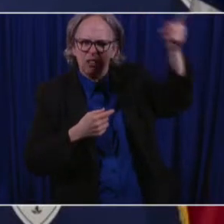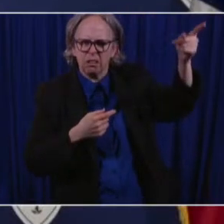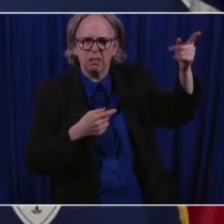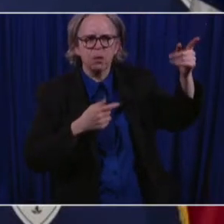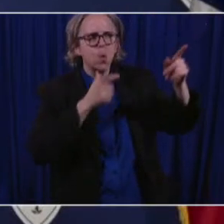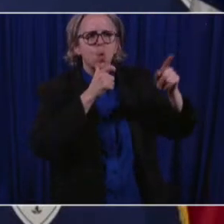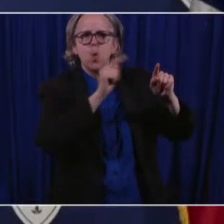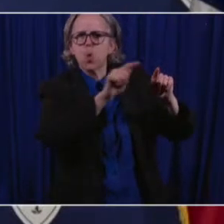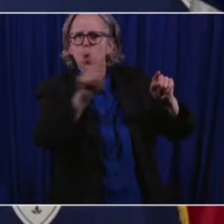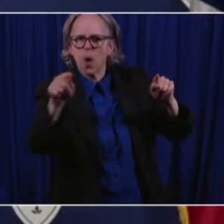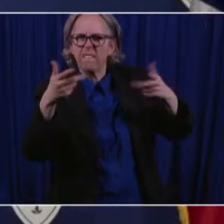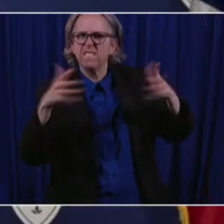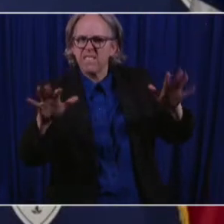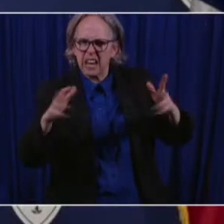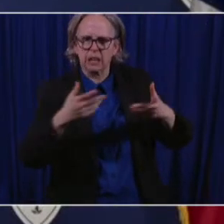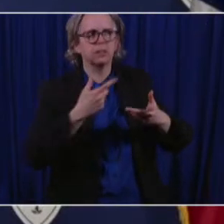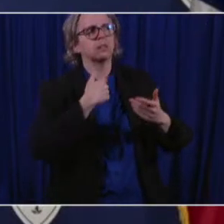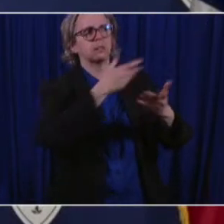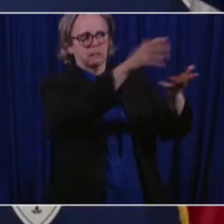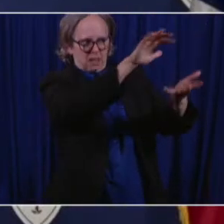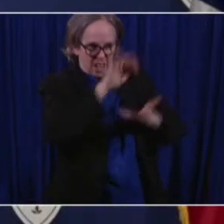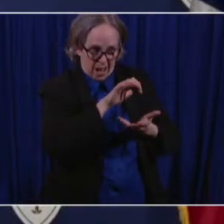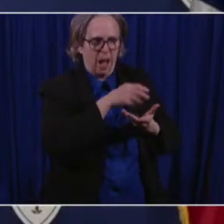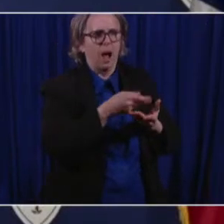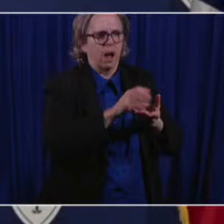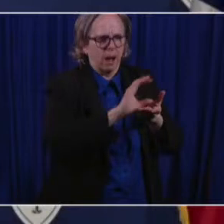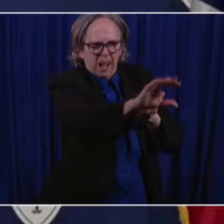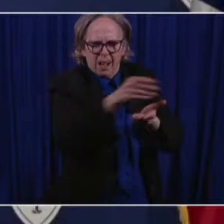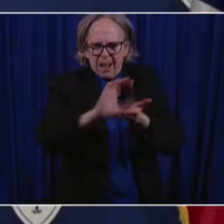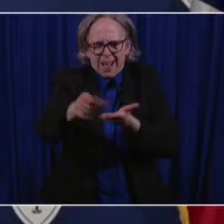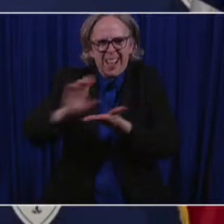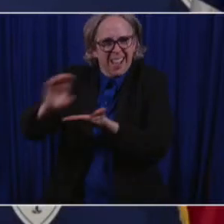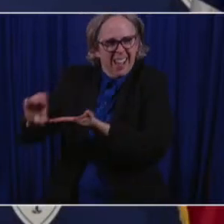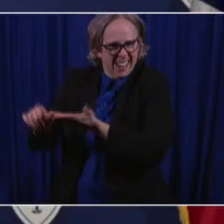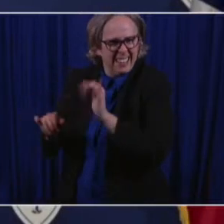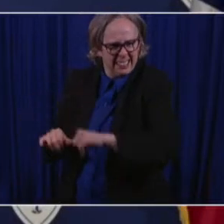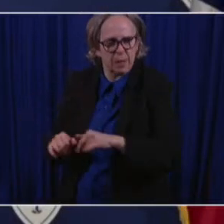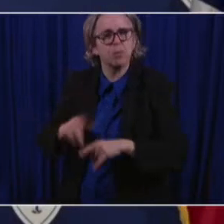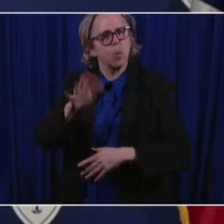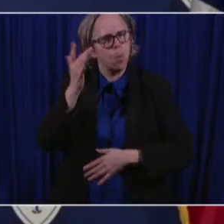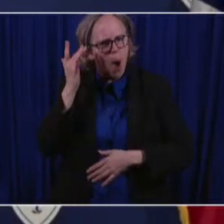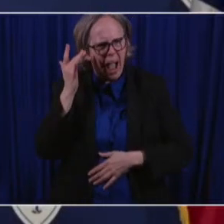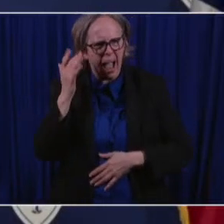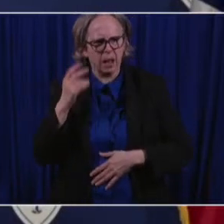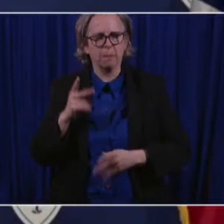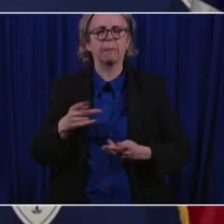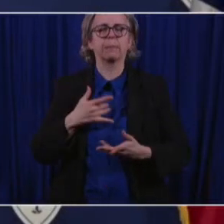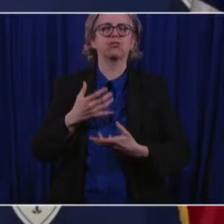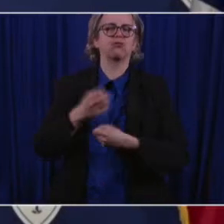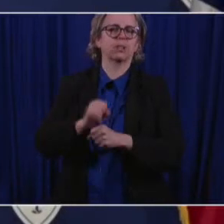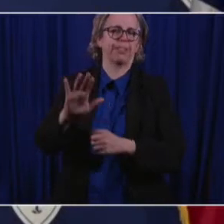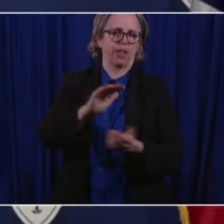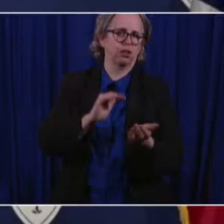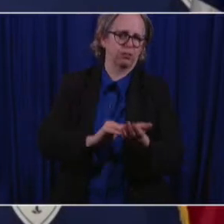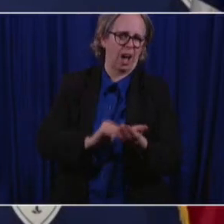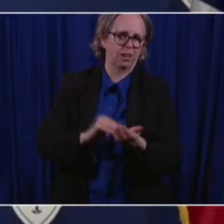care physicians. And they're going to be able to reach out directly to their patients. And some patients, you